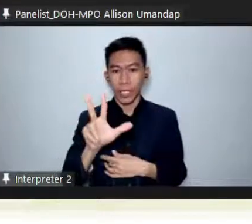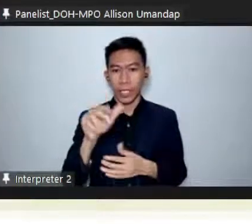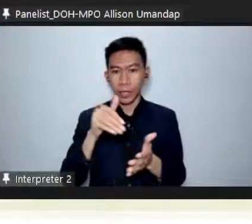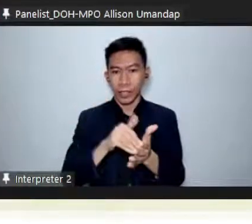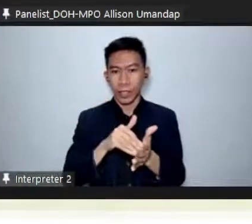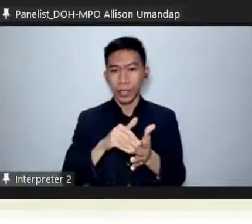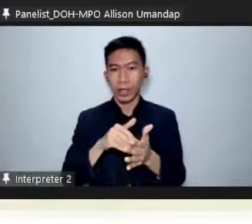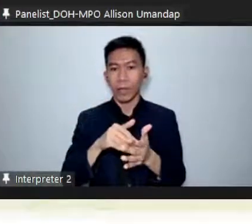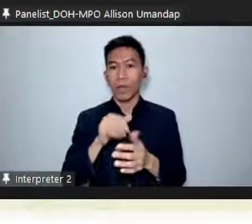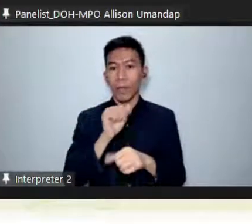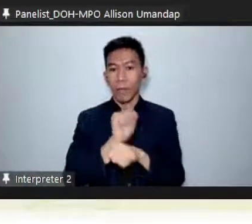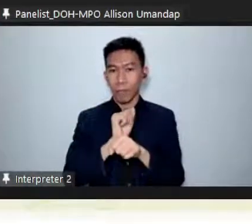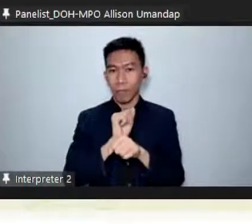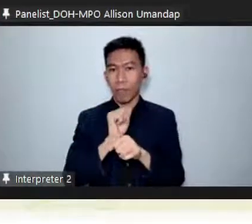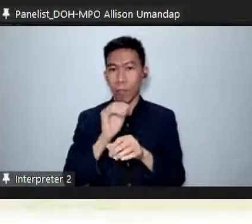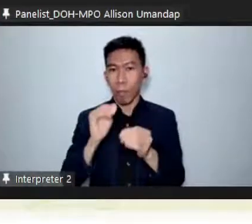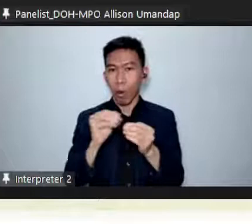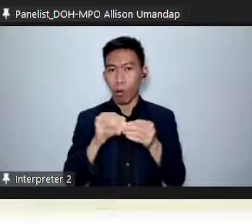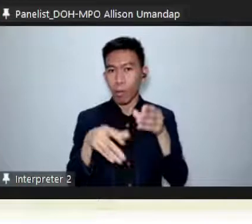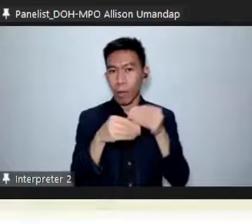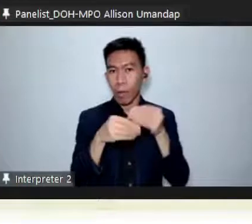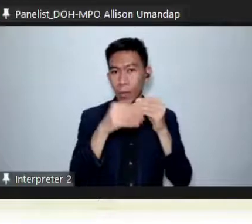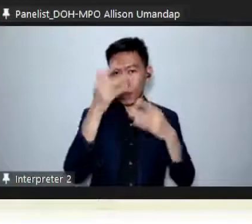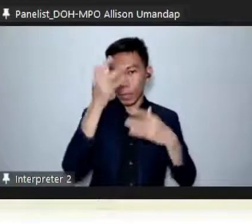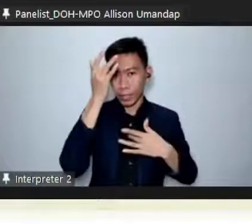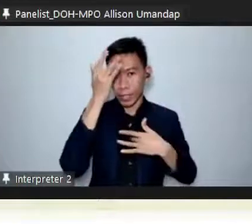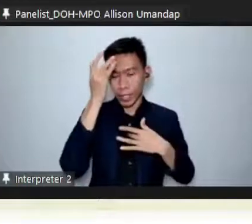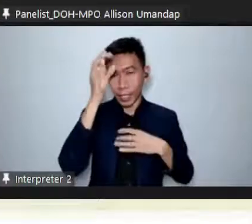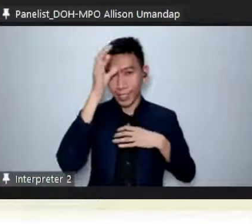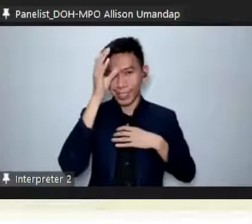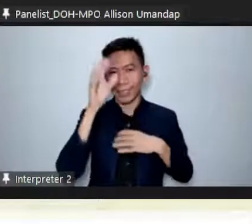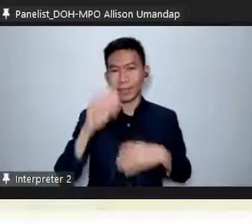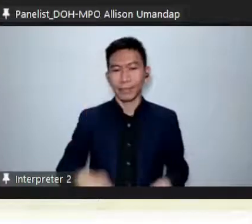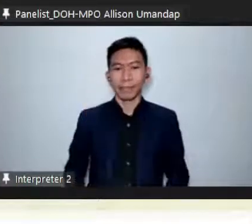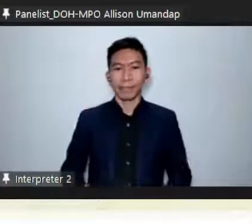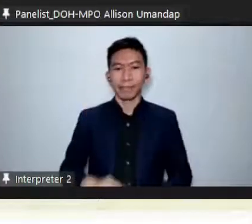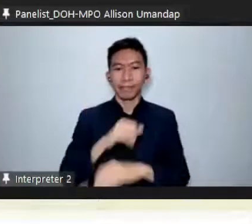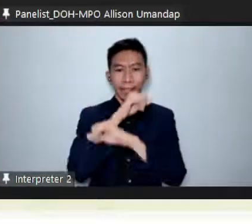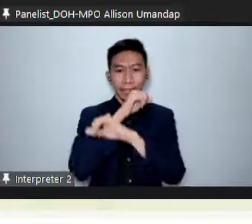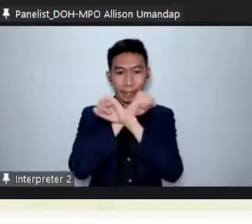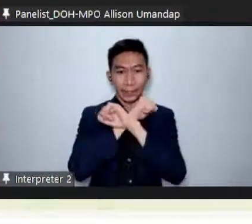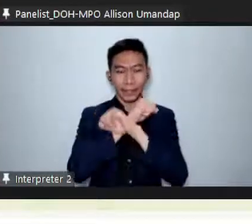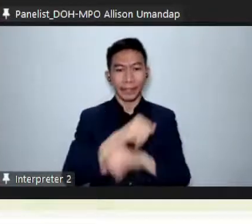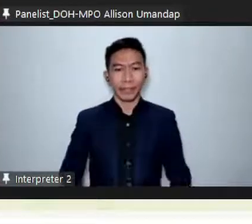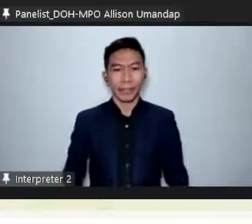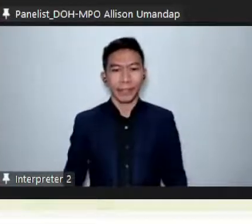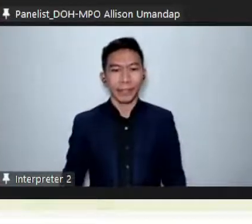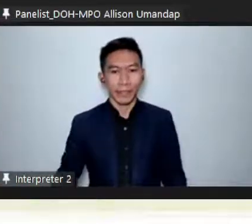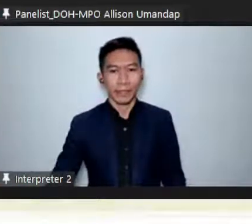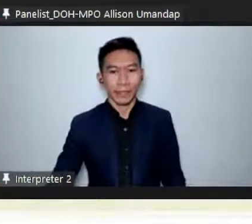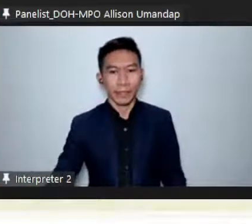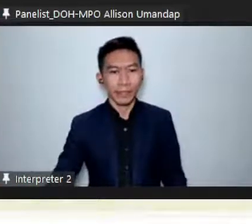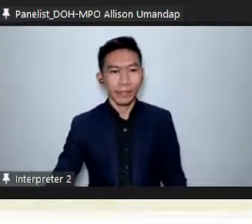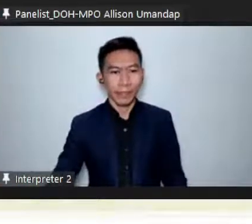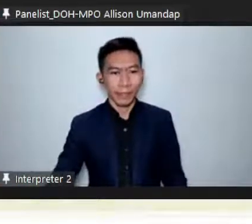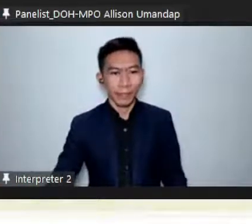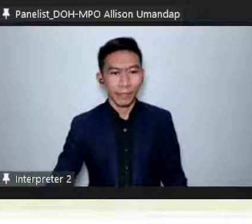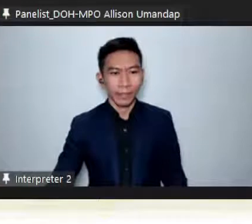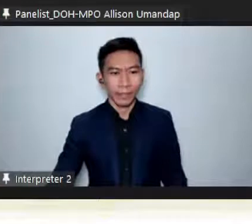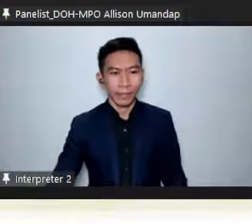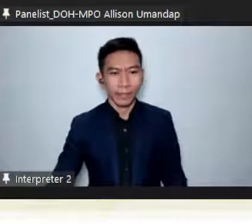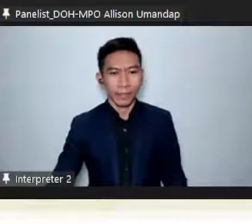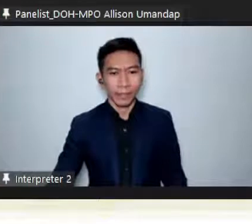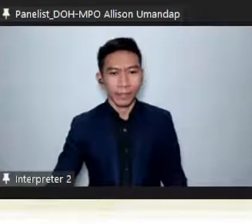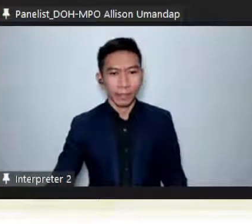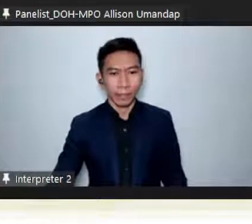153,000 or more new cases of cancer, and 92,000 and more will be losing